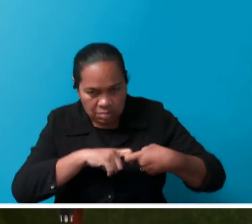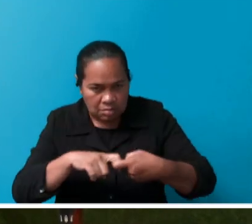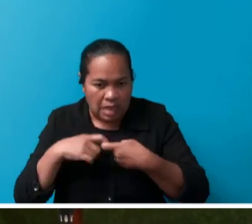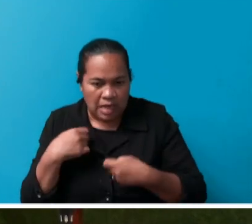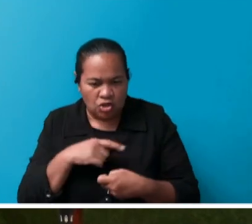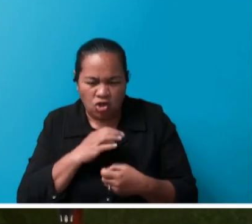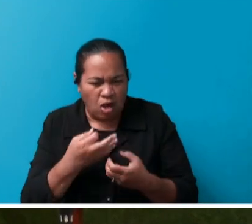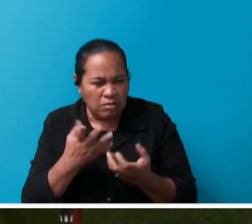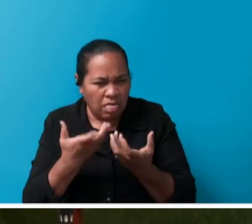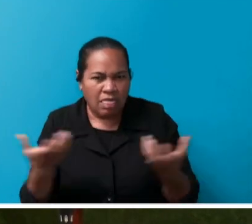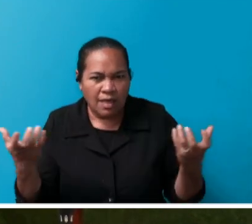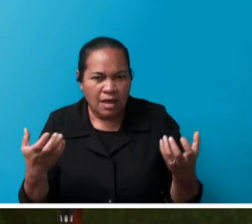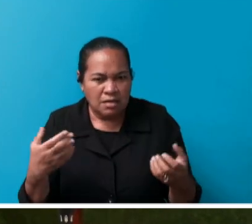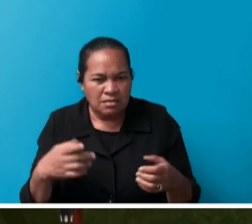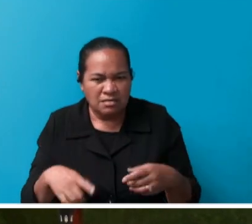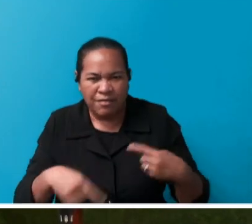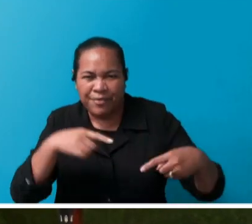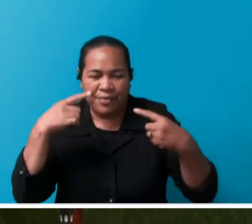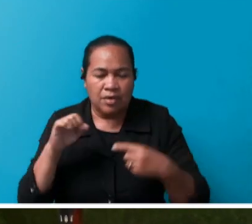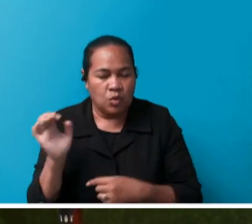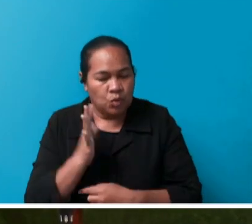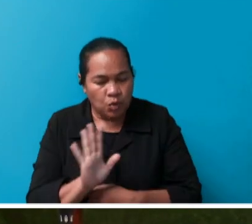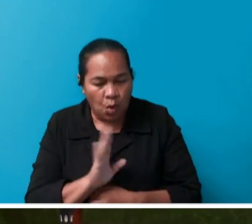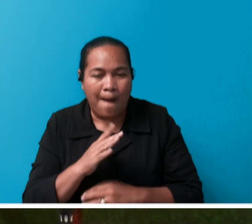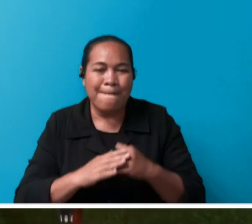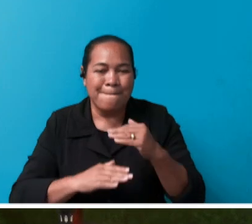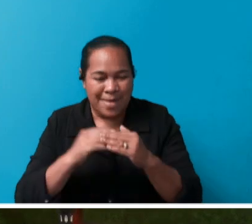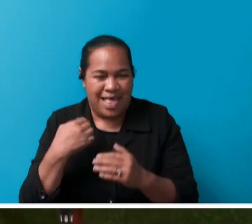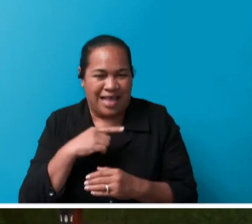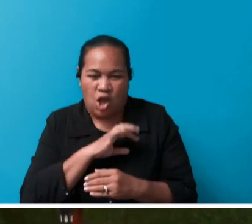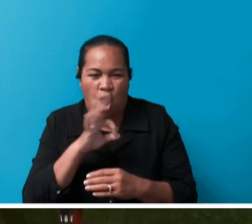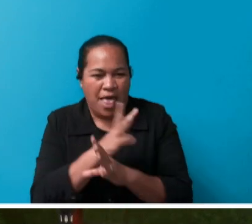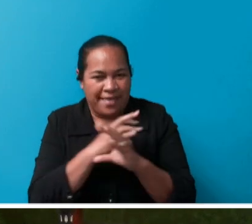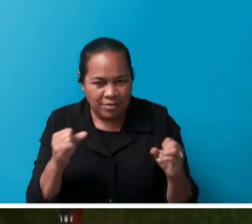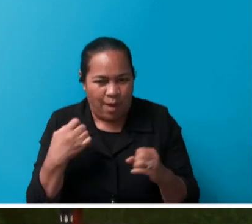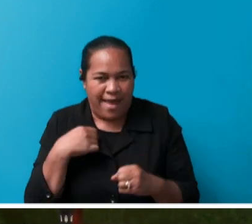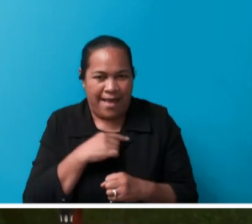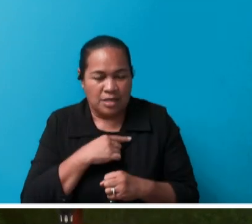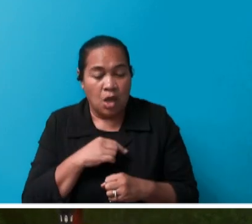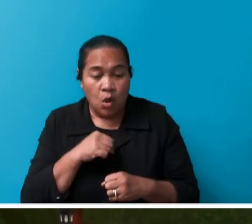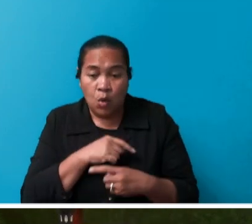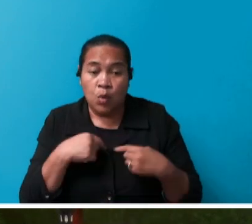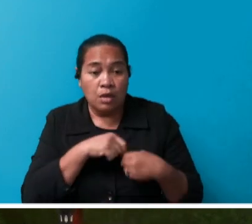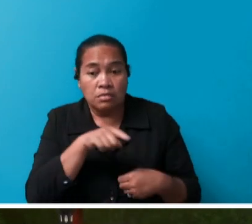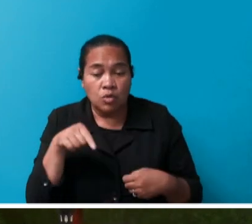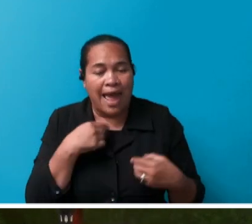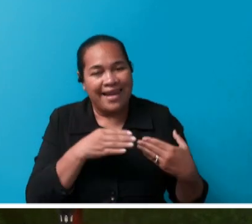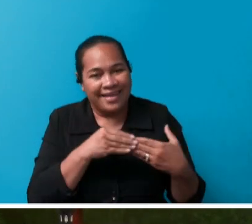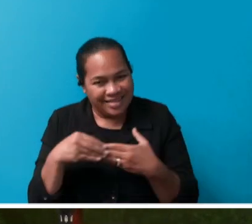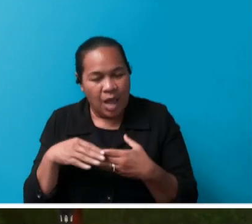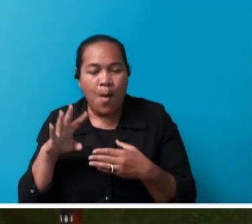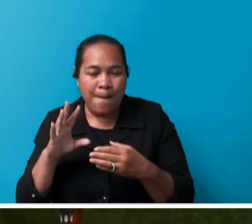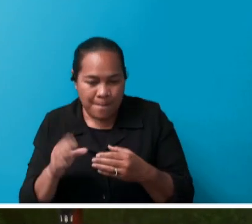us, something that builds us rather than destroys us. As leaders, we must lead by example, fostering an